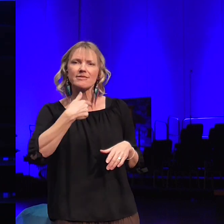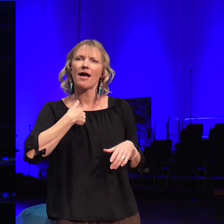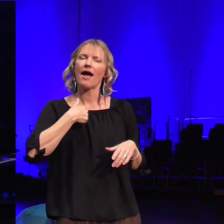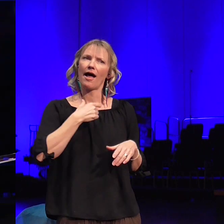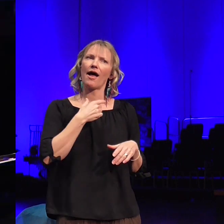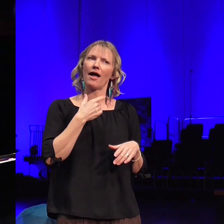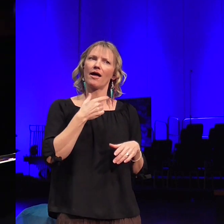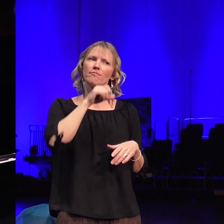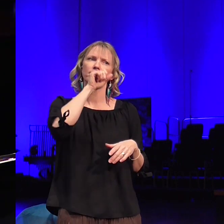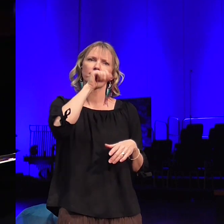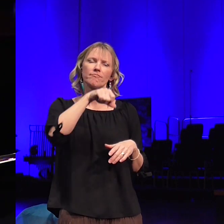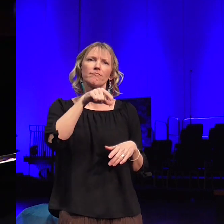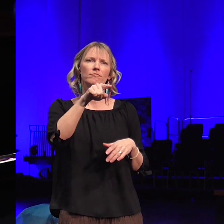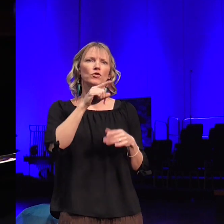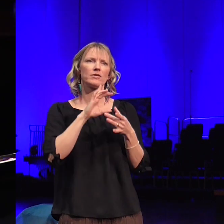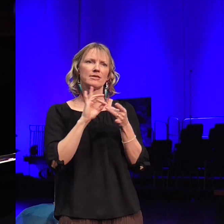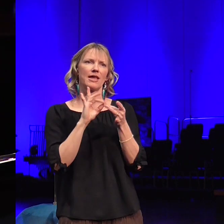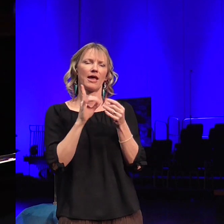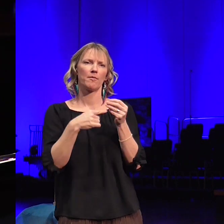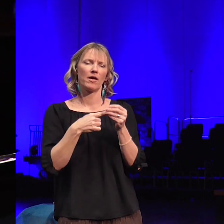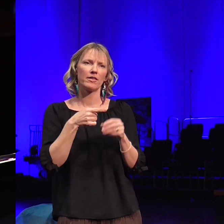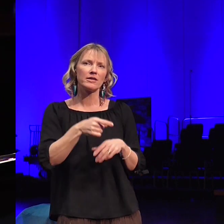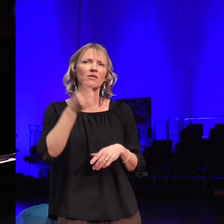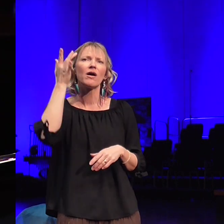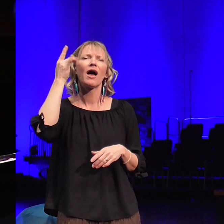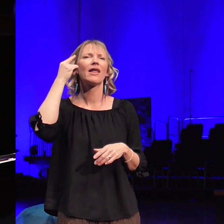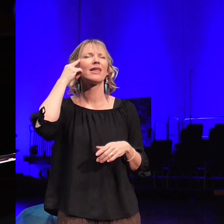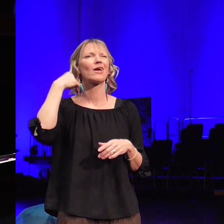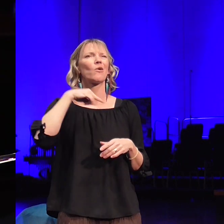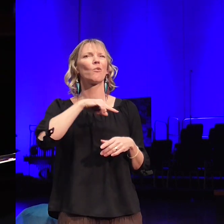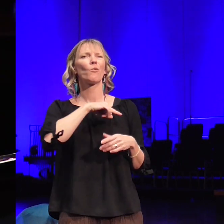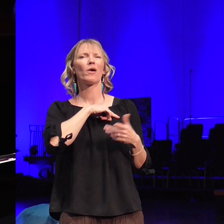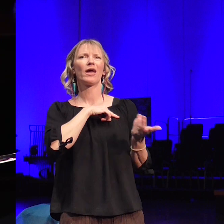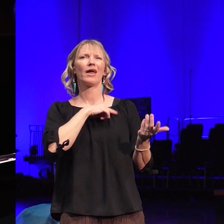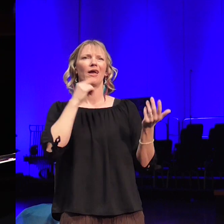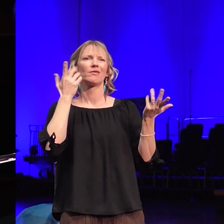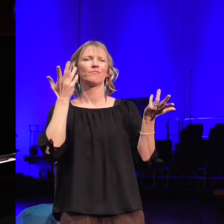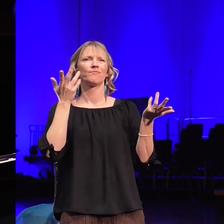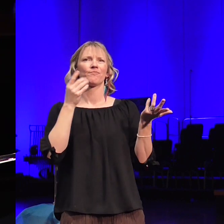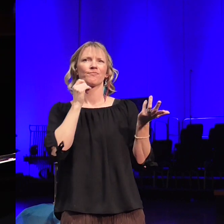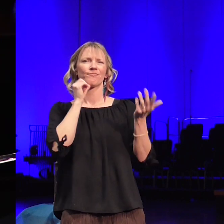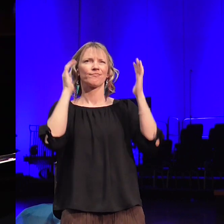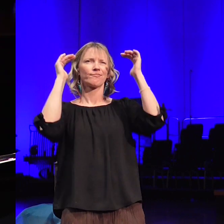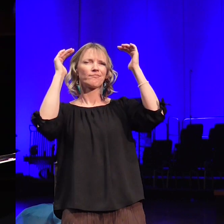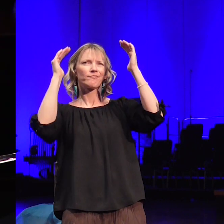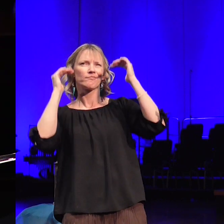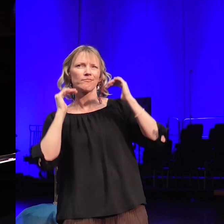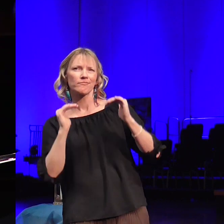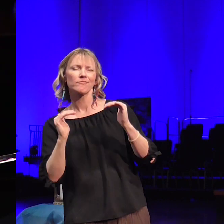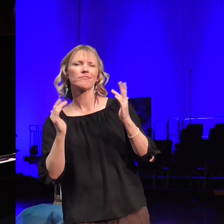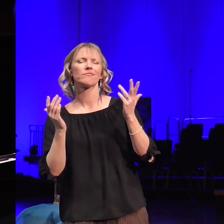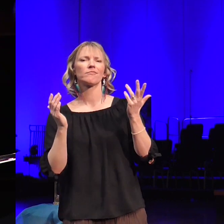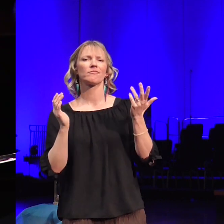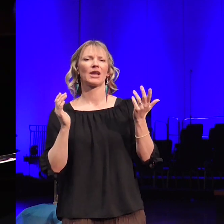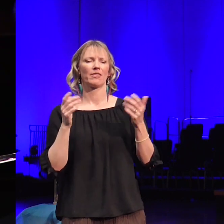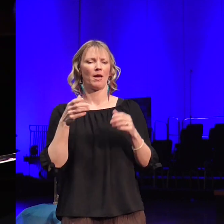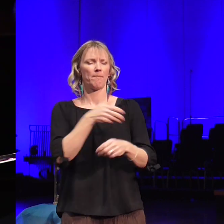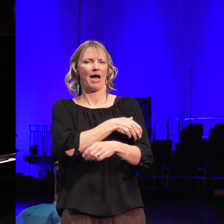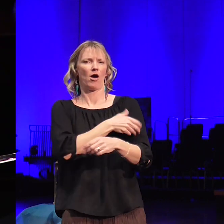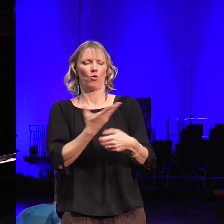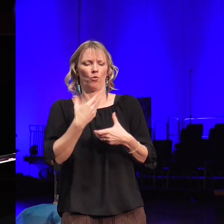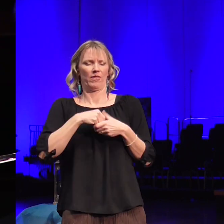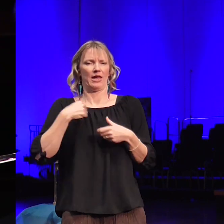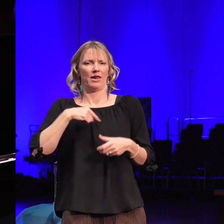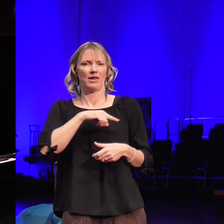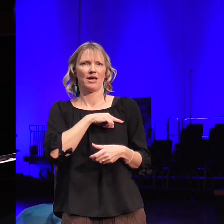what you're saying about this because I think we underestimate often that power that lives within us. And that's what I love about this